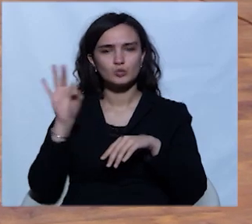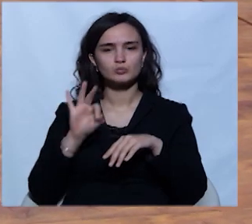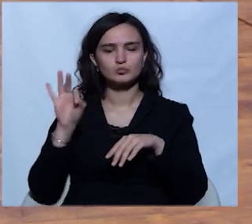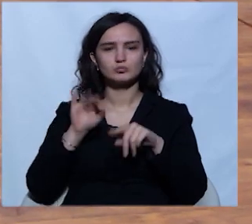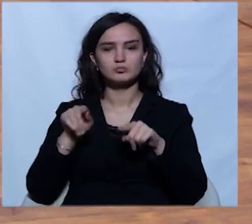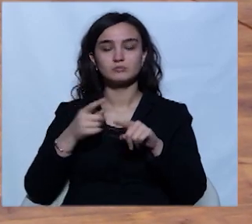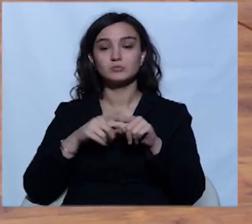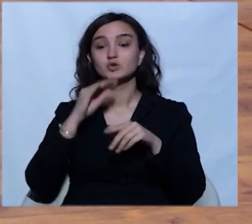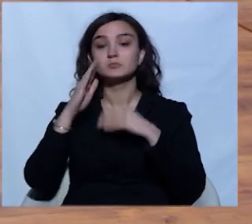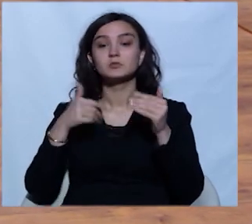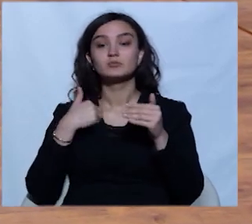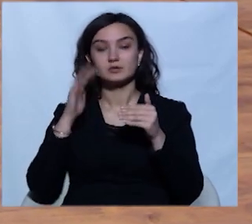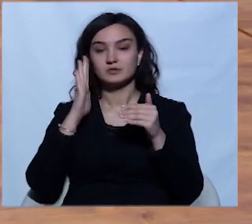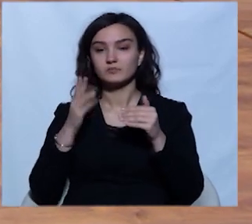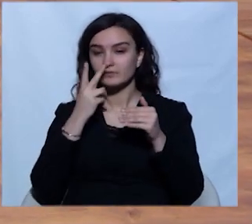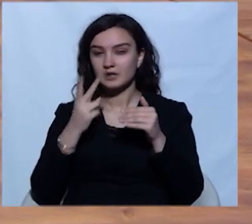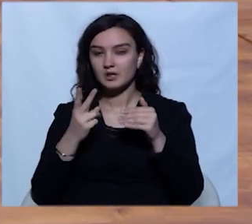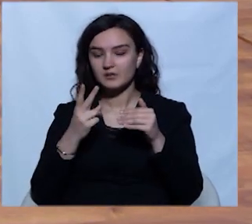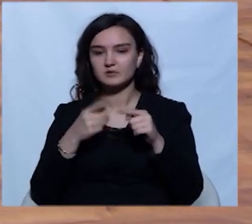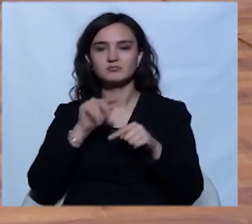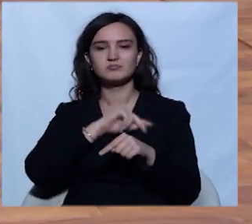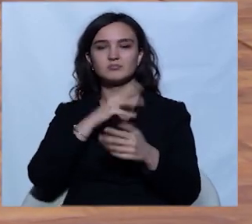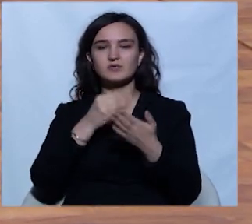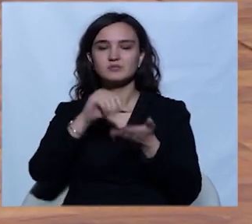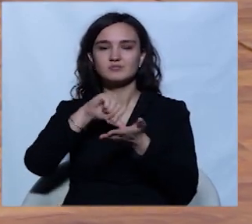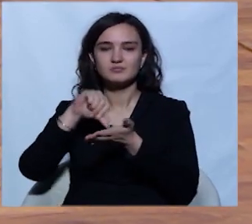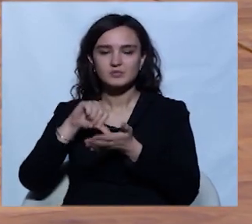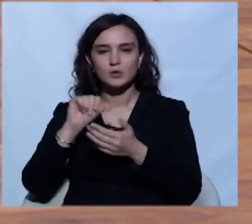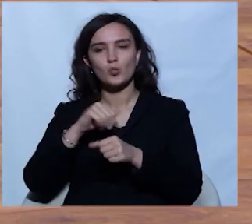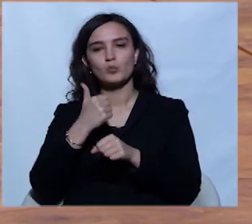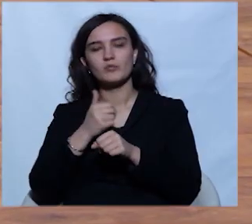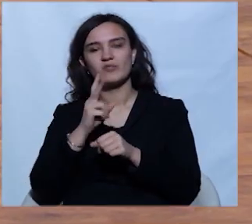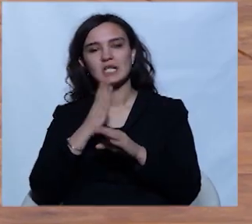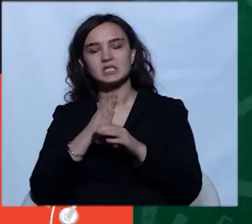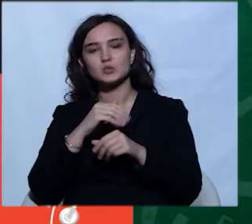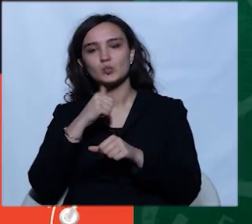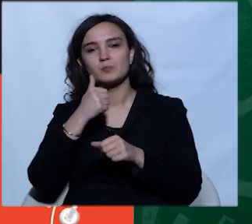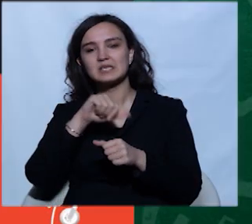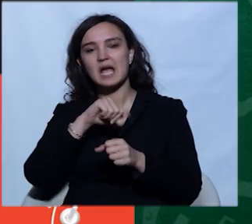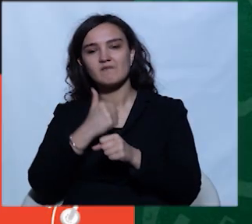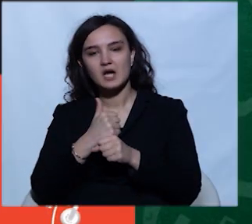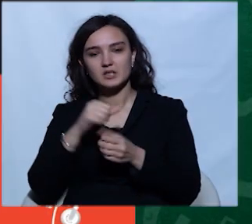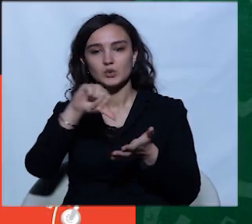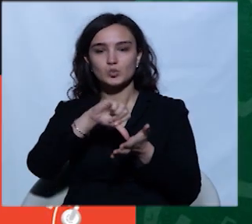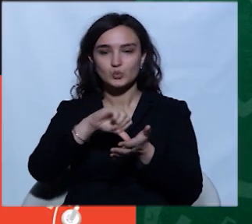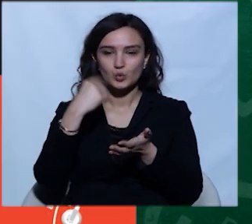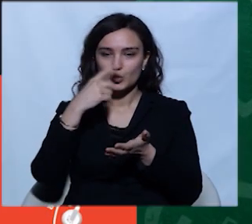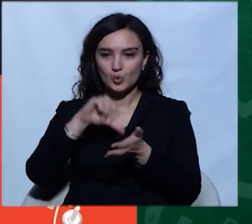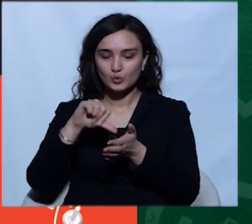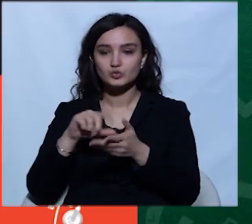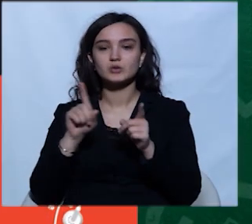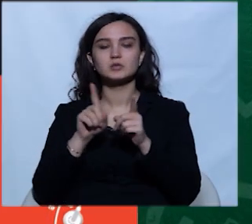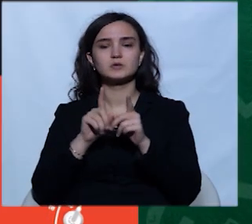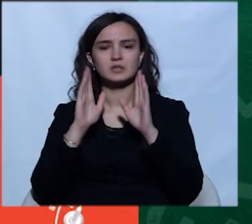After that, we will be looking at some of the characters, some of the main ones, some of the minor ones. And then we will look